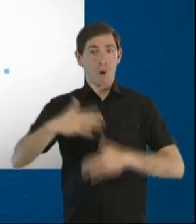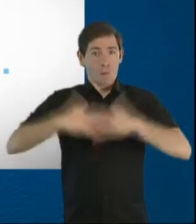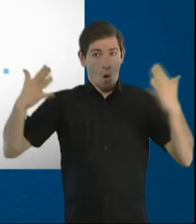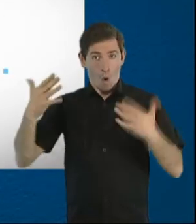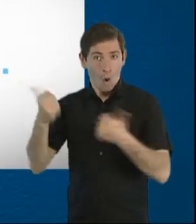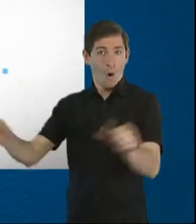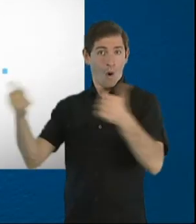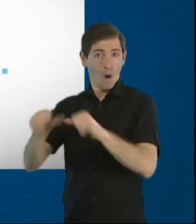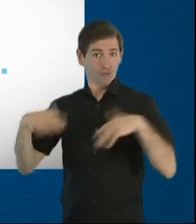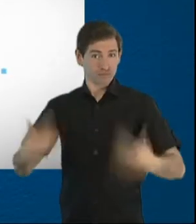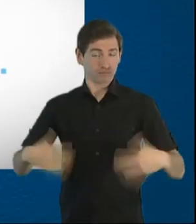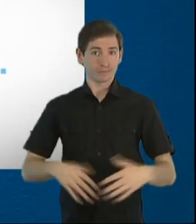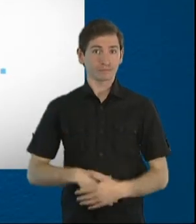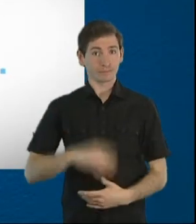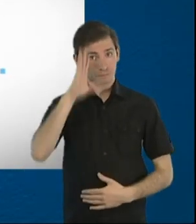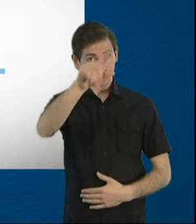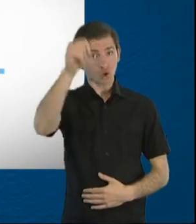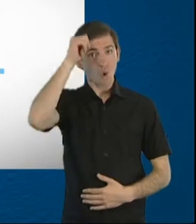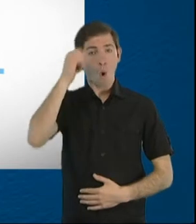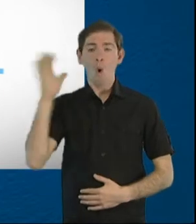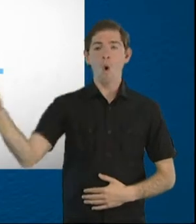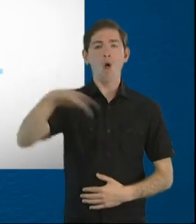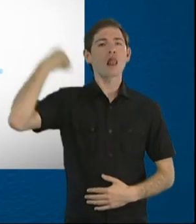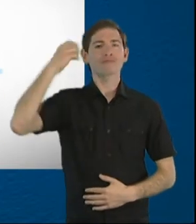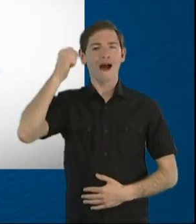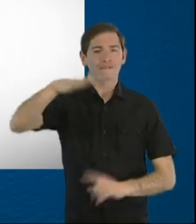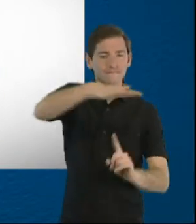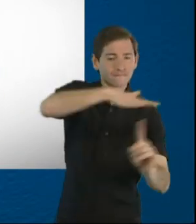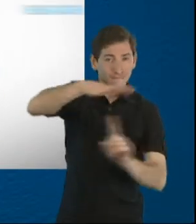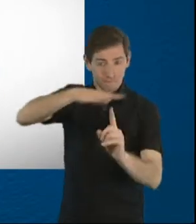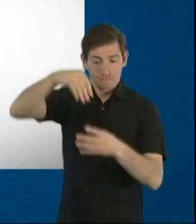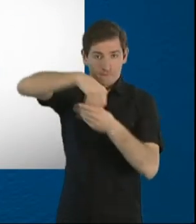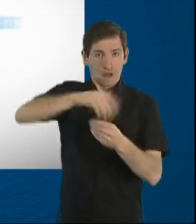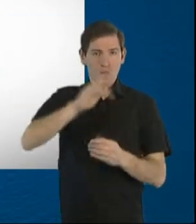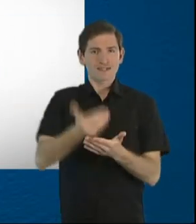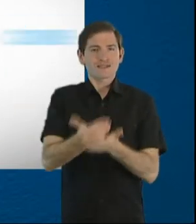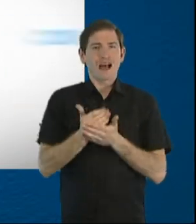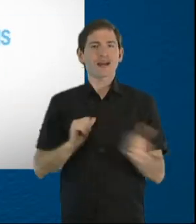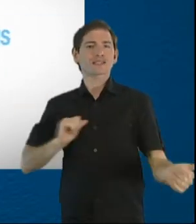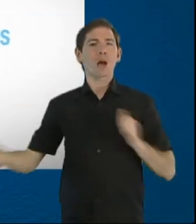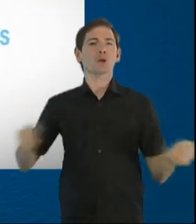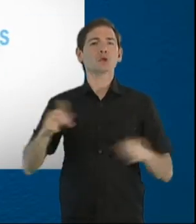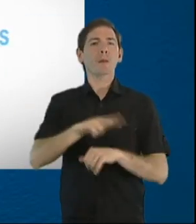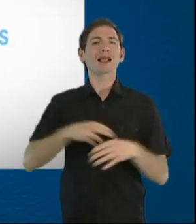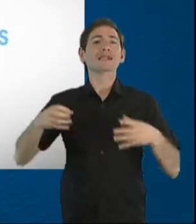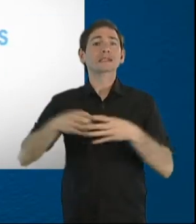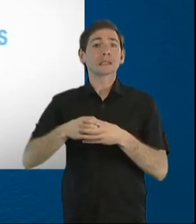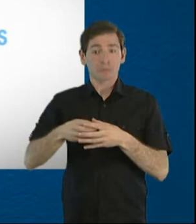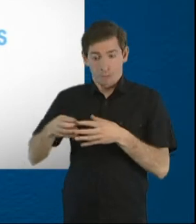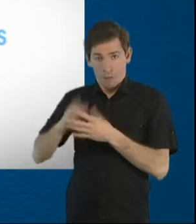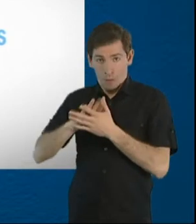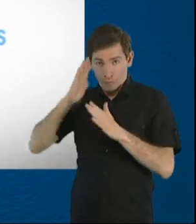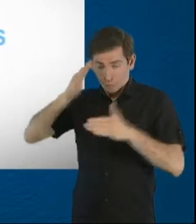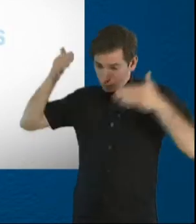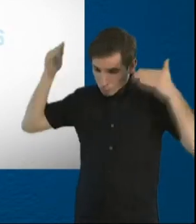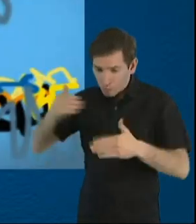Did you know every neighbourhood in London has a safer neighbourhood police team which is dedicated to tackling crime concerns of local